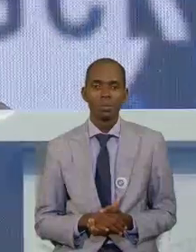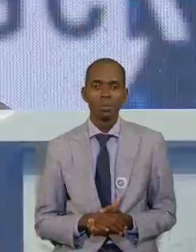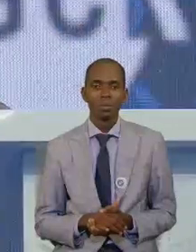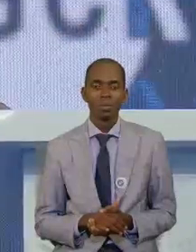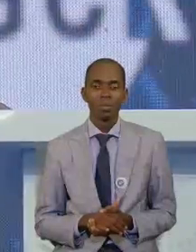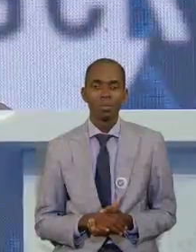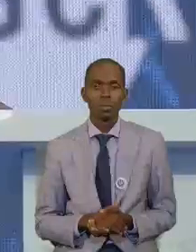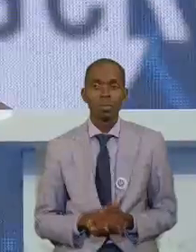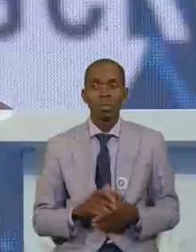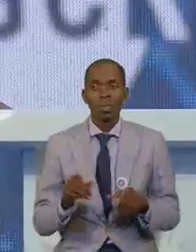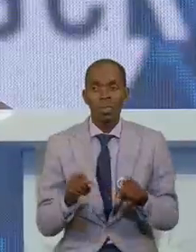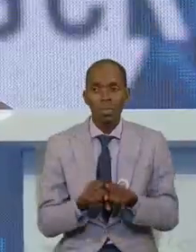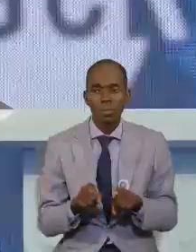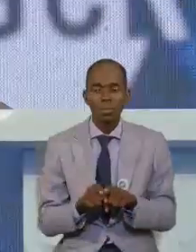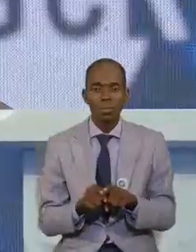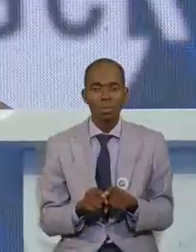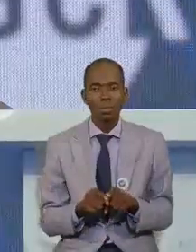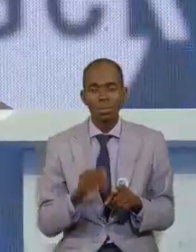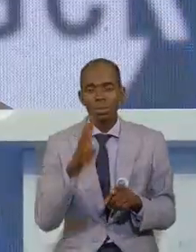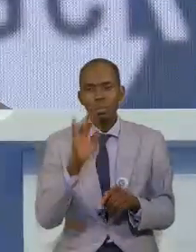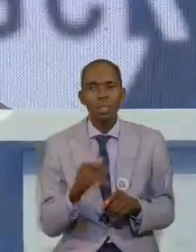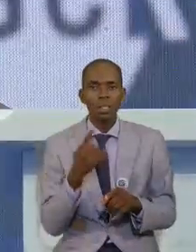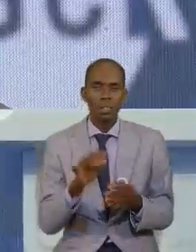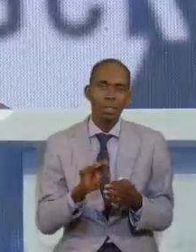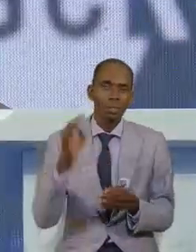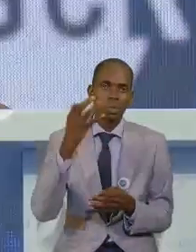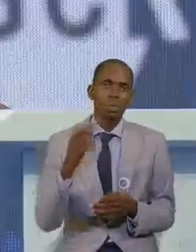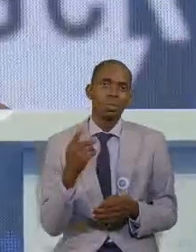Even as by the Spirit of the Lord.